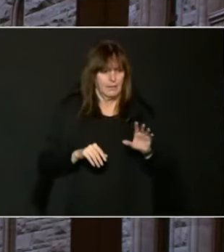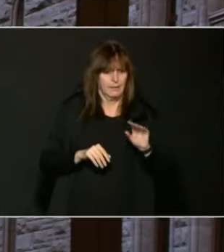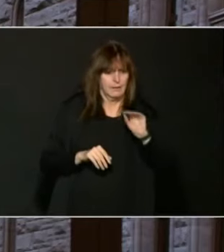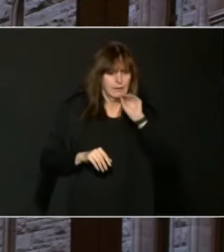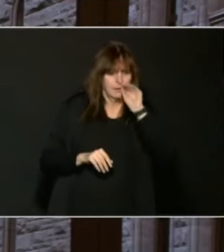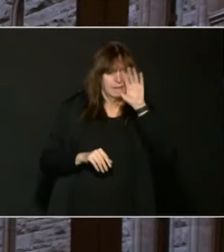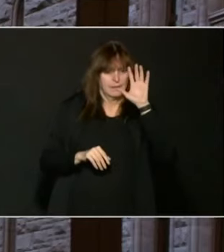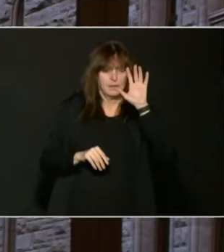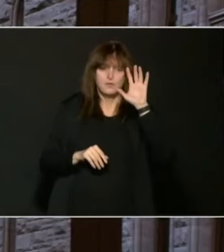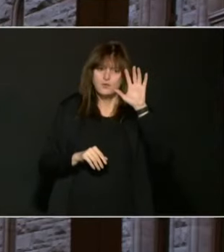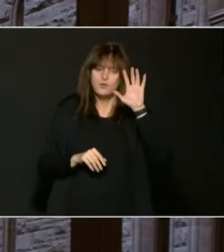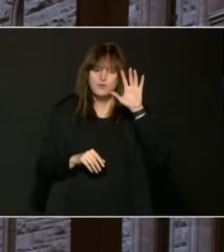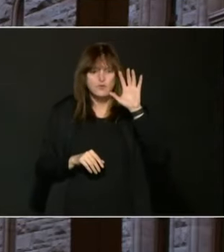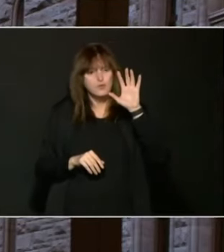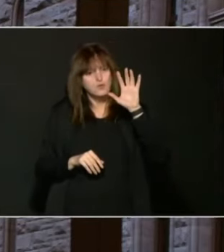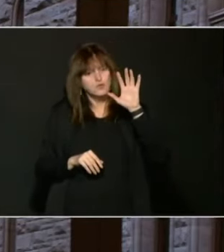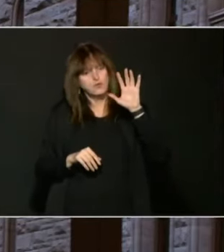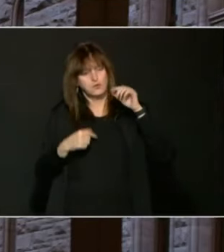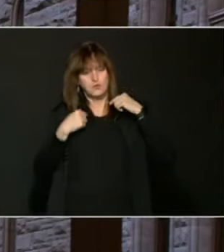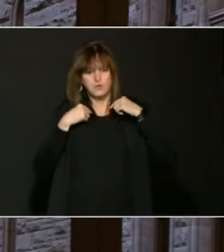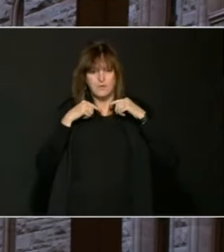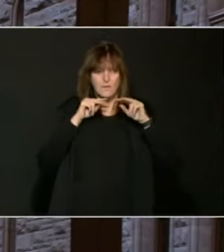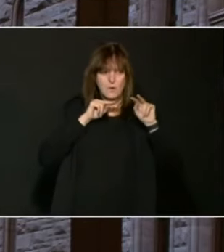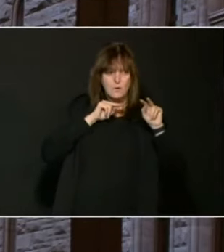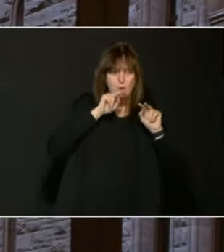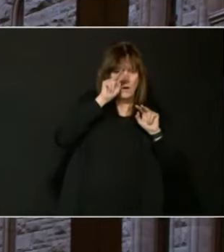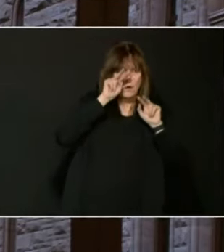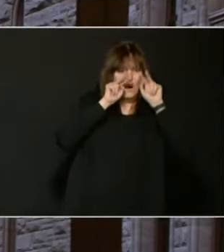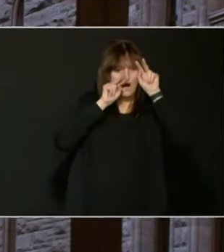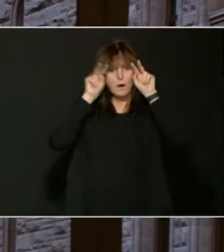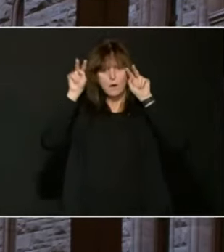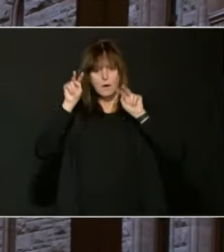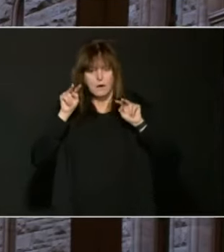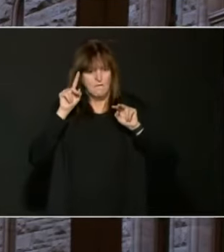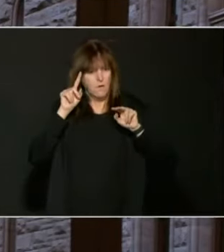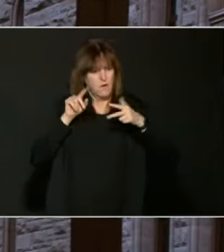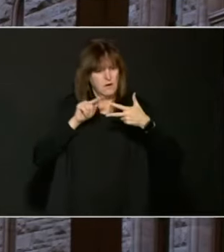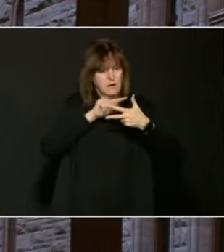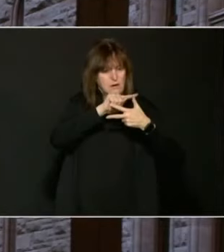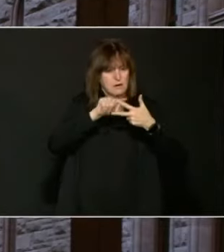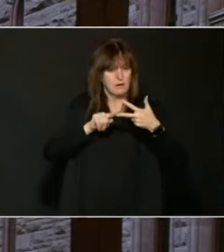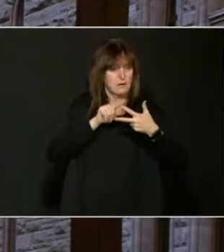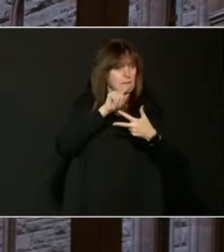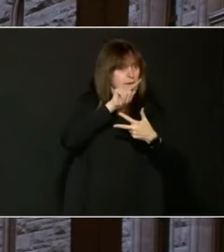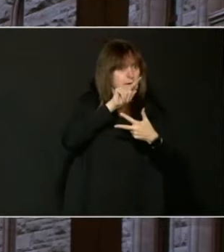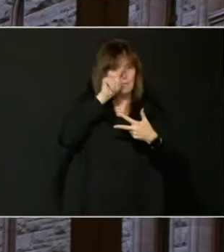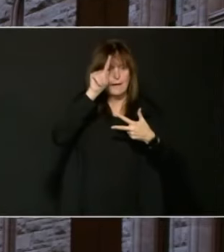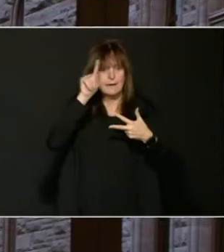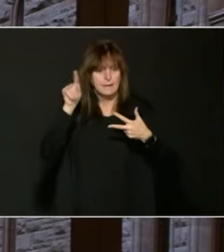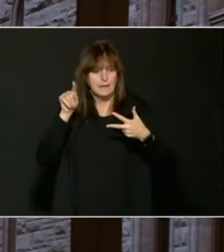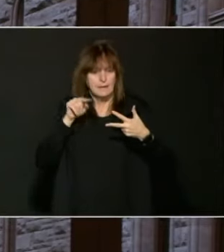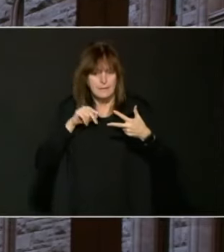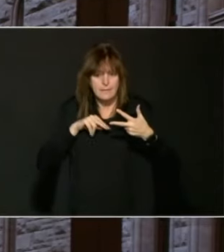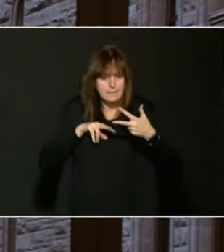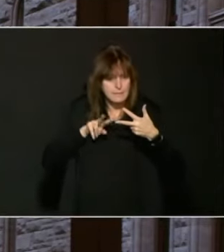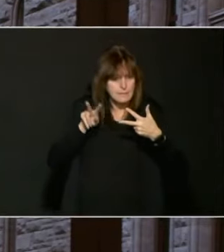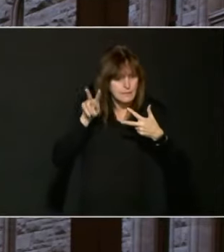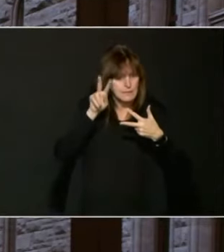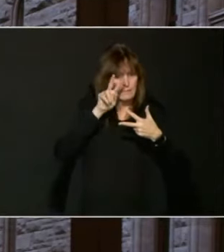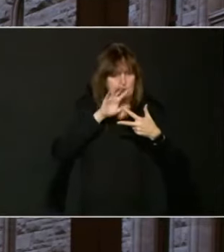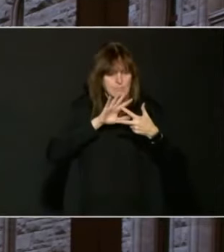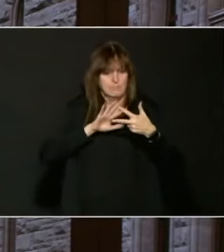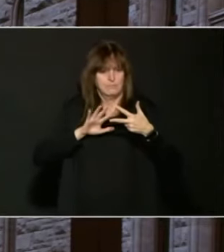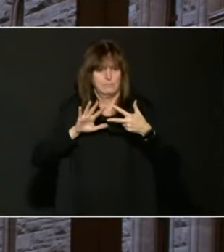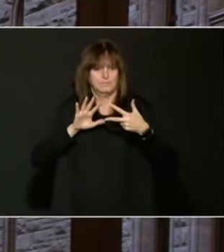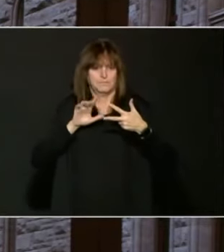look for them very carefully and trying to assess by health unit, because all of us, 24 of our 34, have had at least one variant of